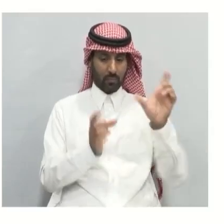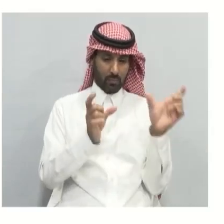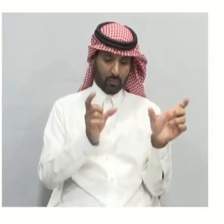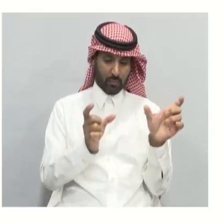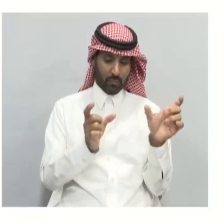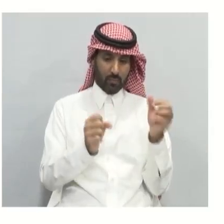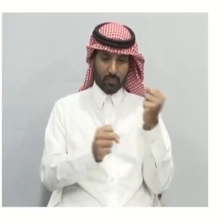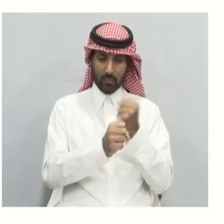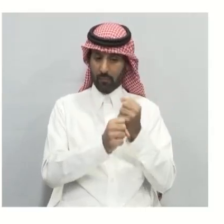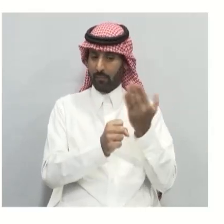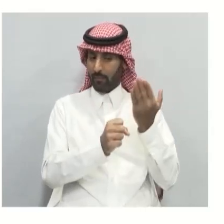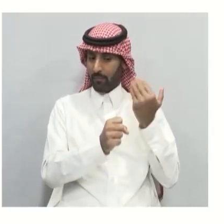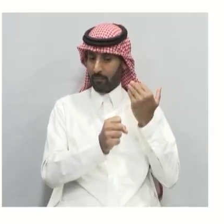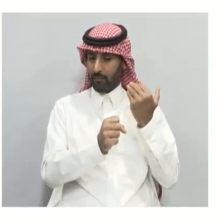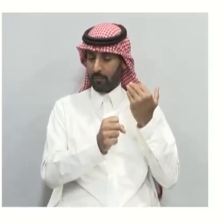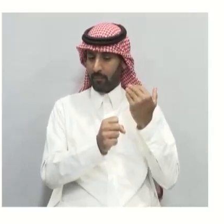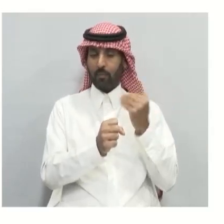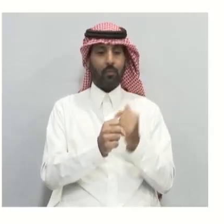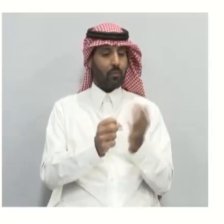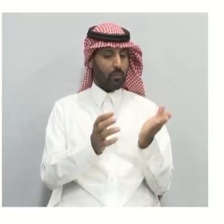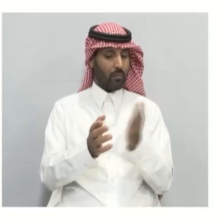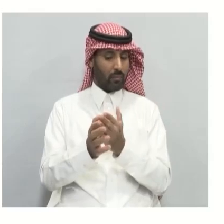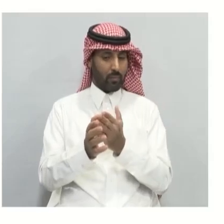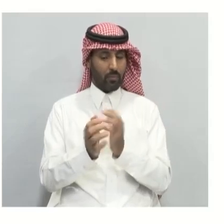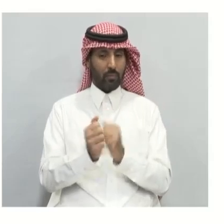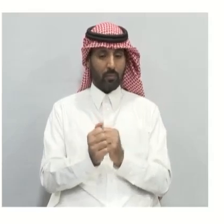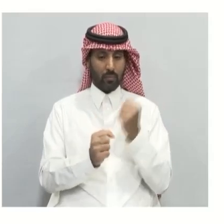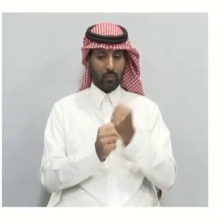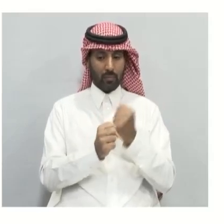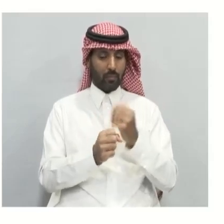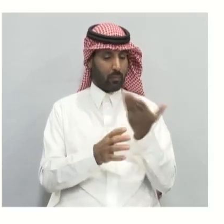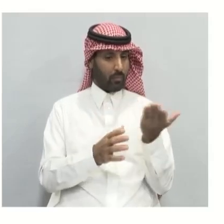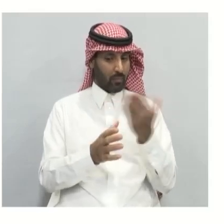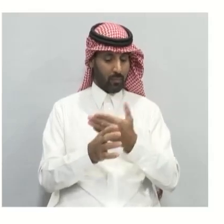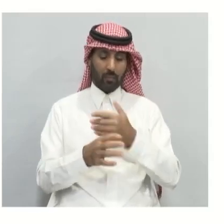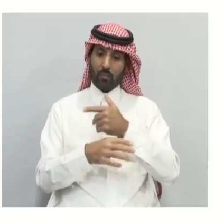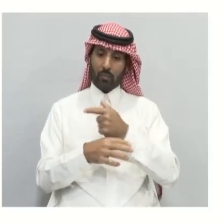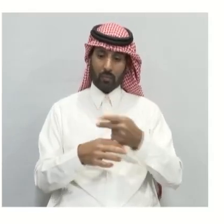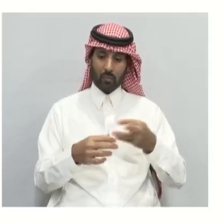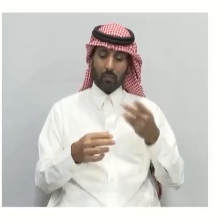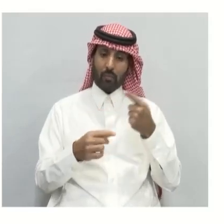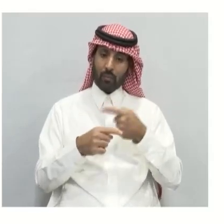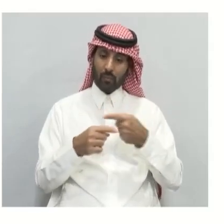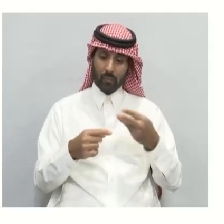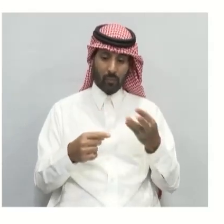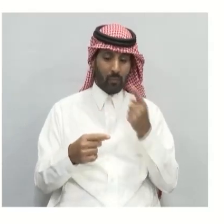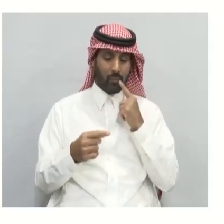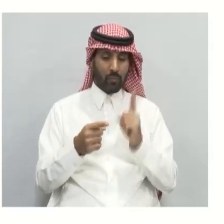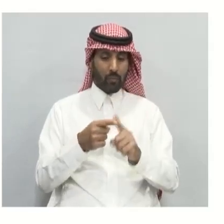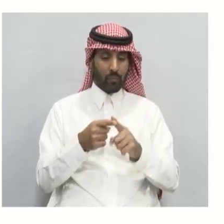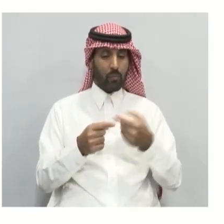the past perfect, and invented. And the result clause will be, we will use the auxiliary